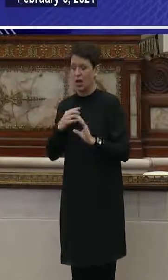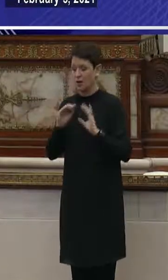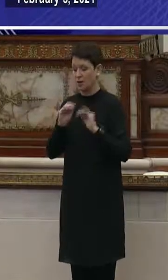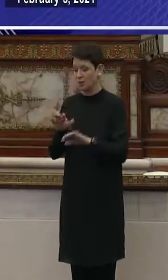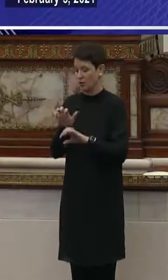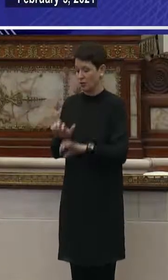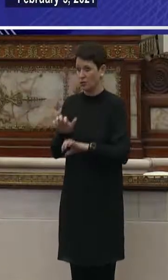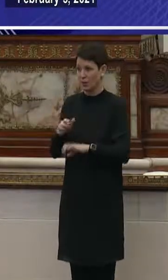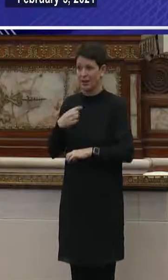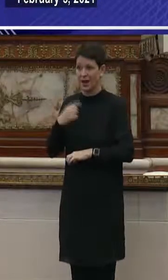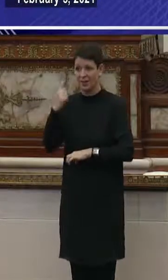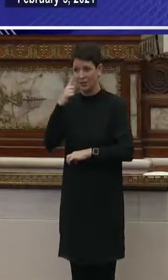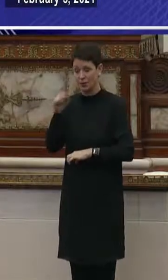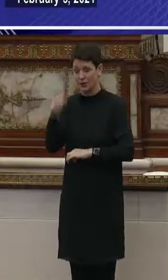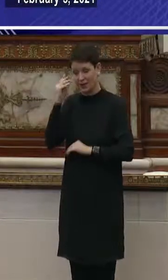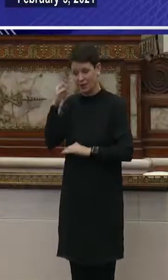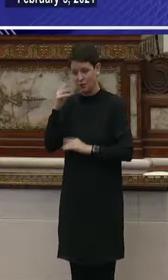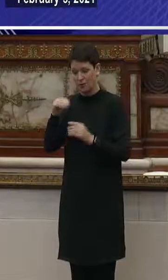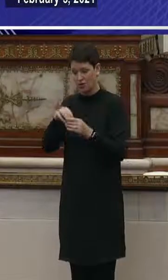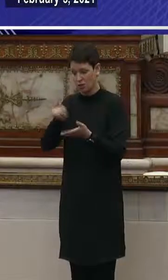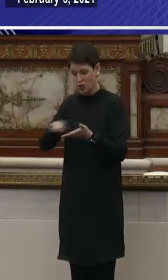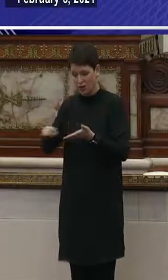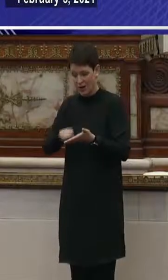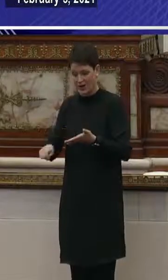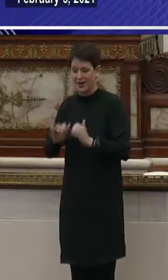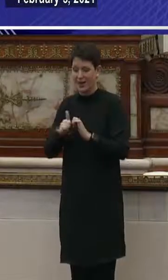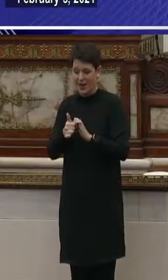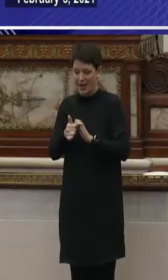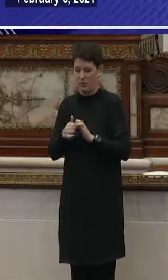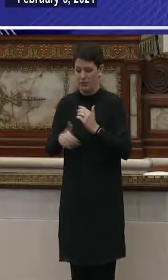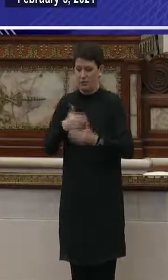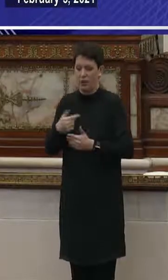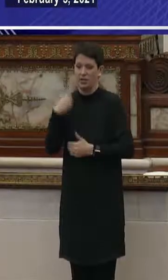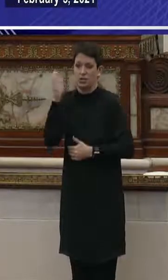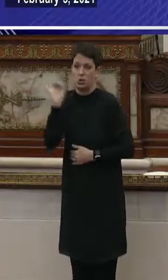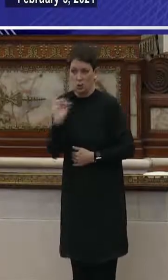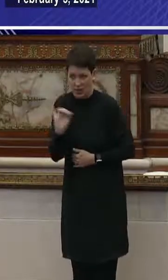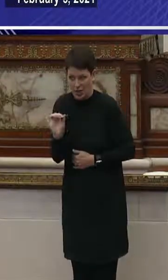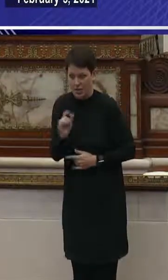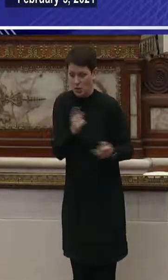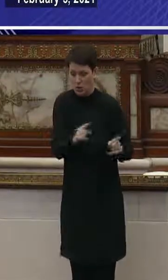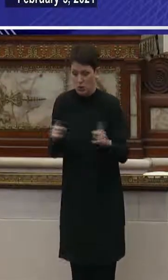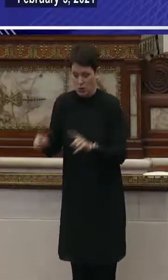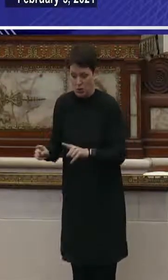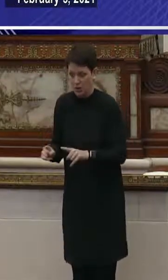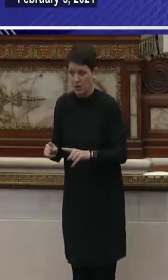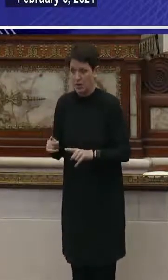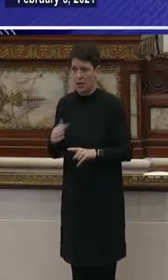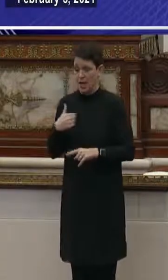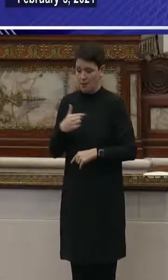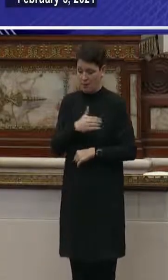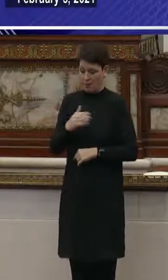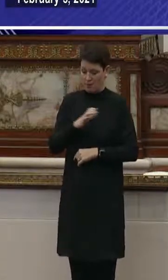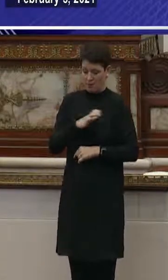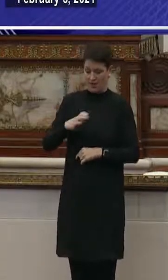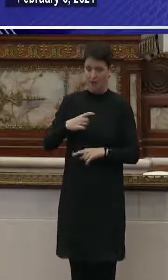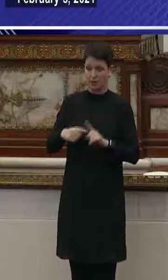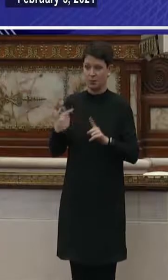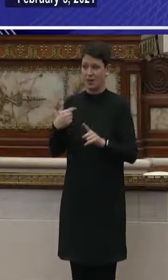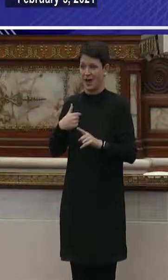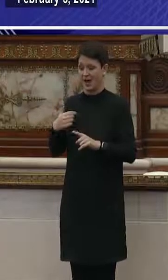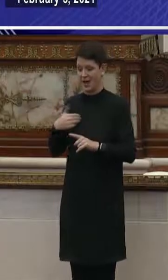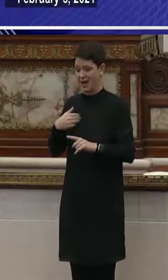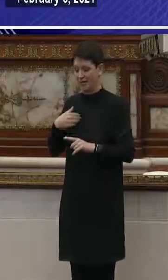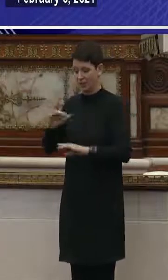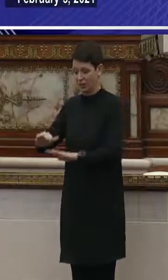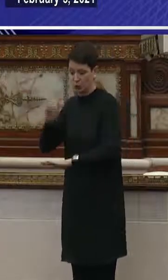record that I think we need information in writing there on exactly how that process will work. Not only am I a member of council, but I'm a mother of a